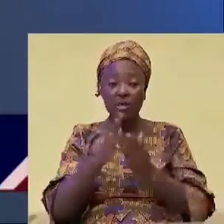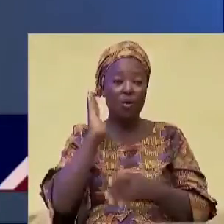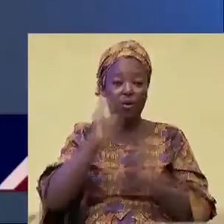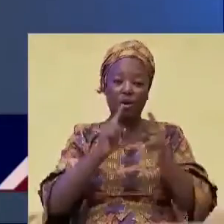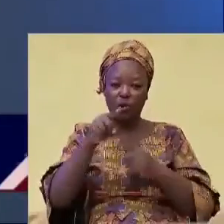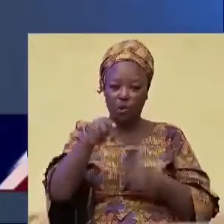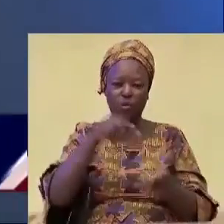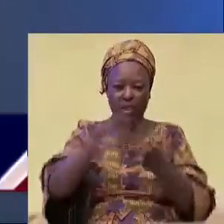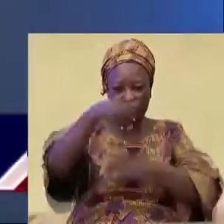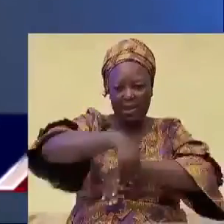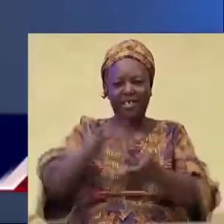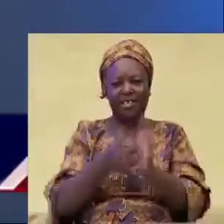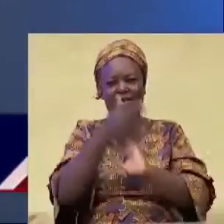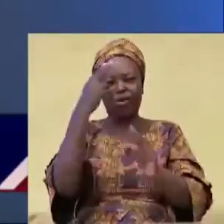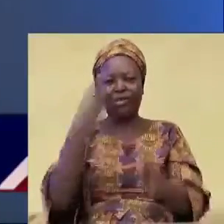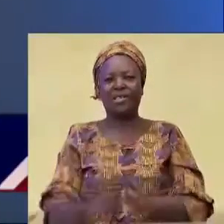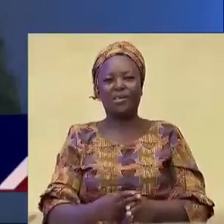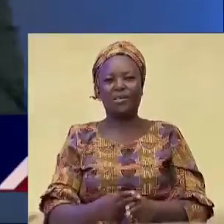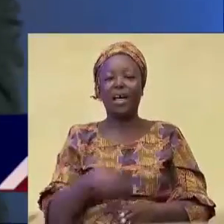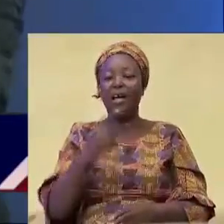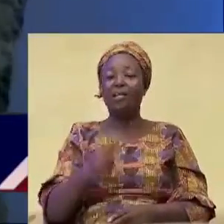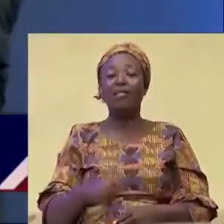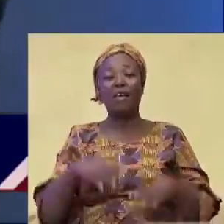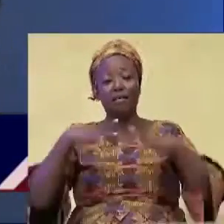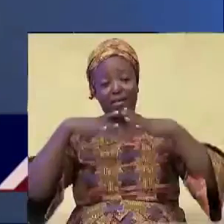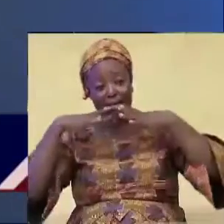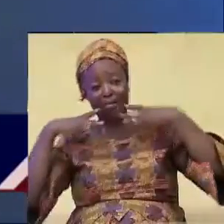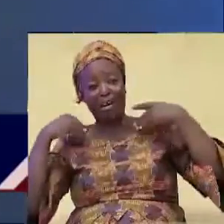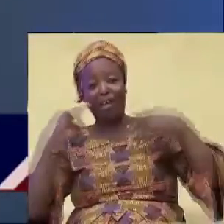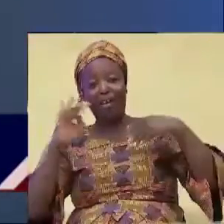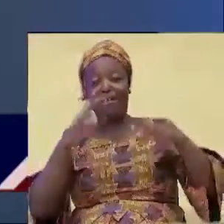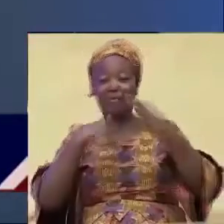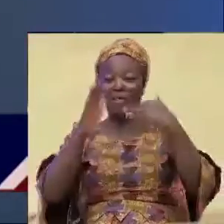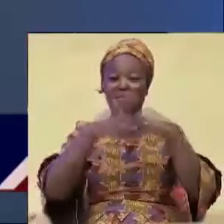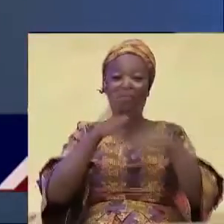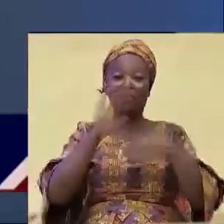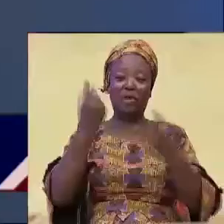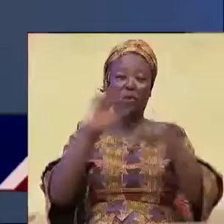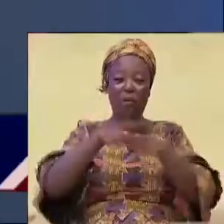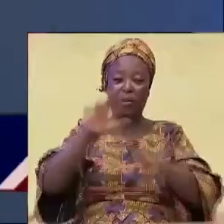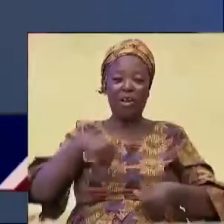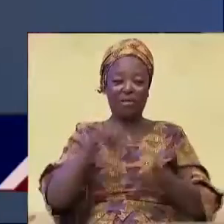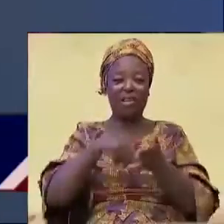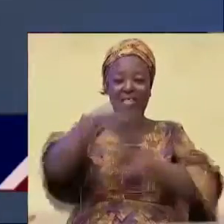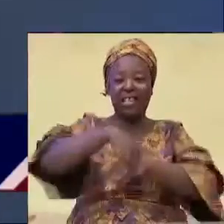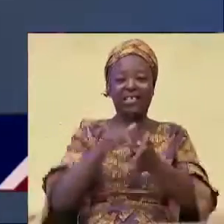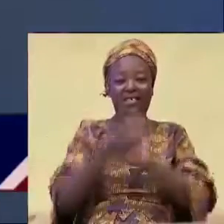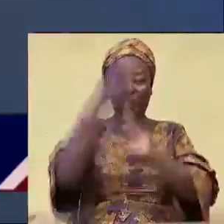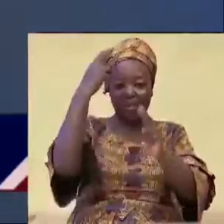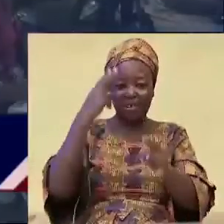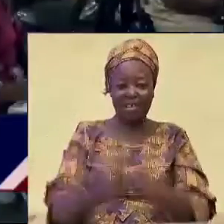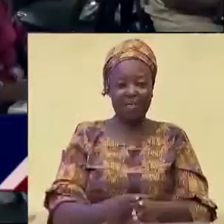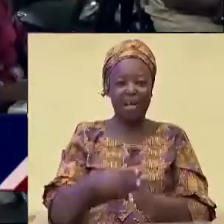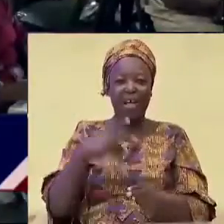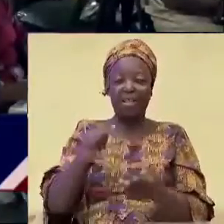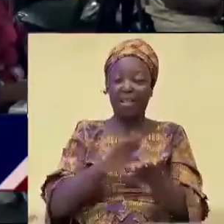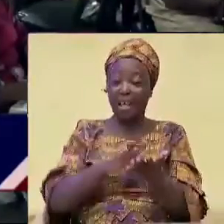will talk to you tonight. The smile of heaven is coming upon your